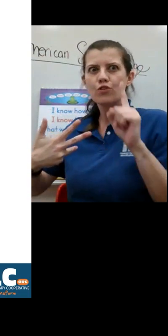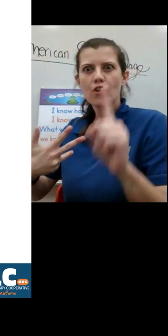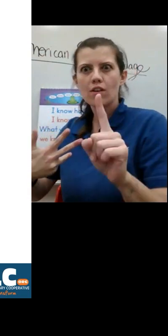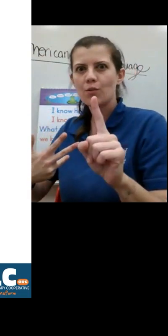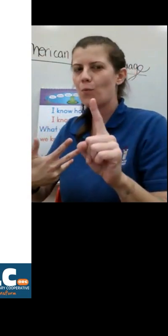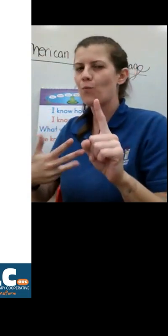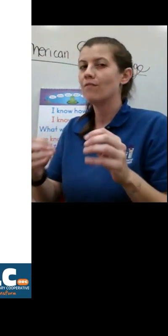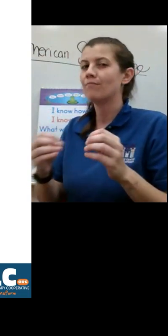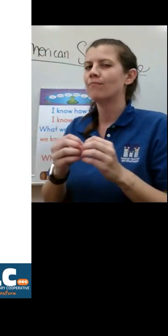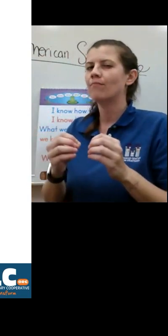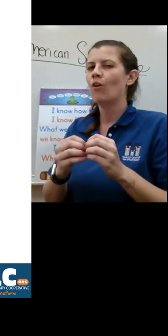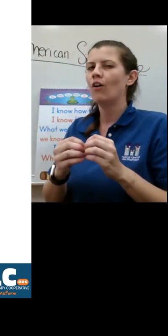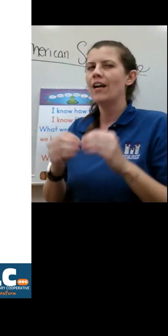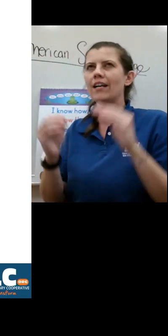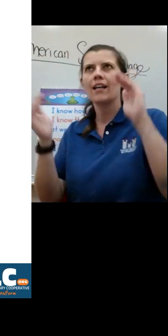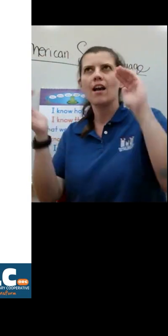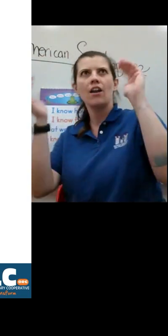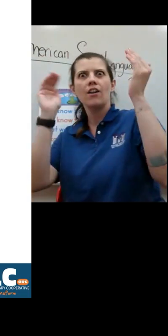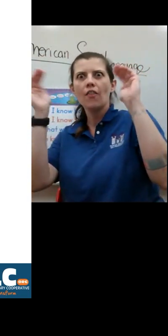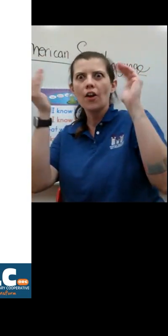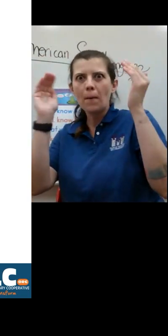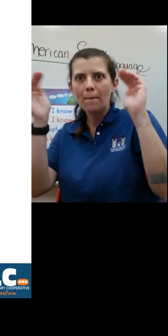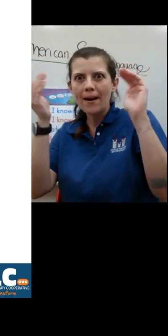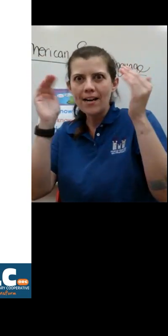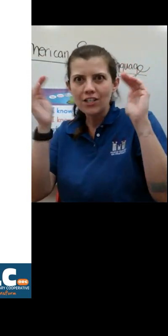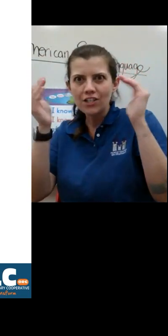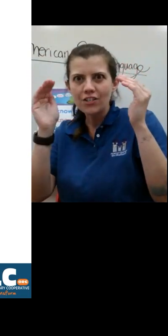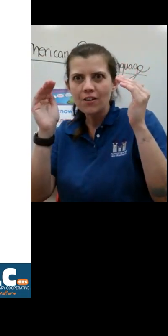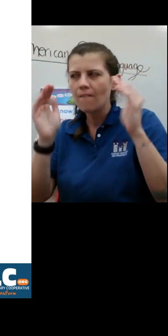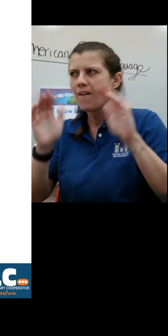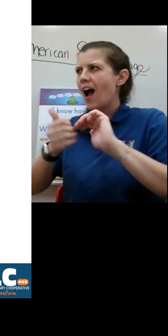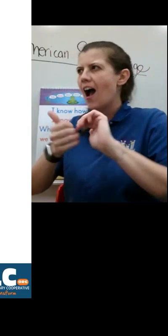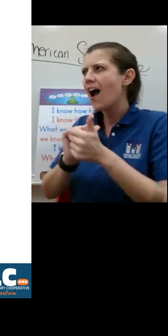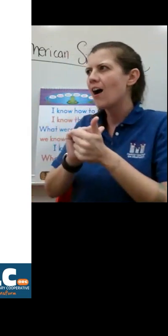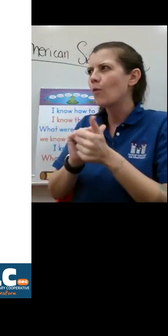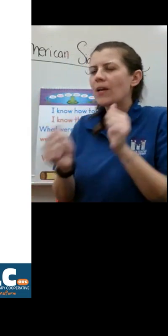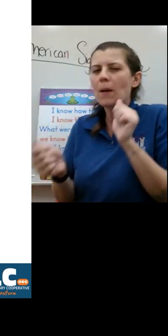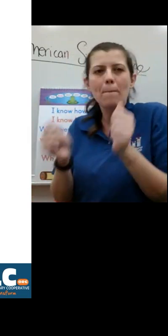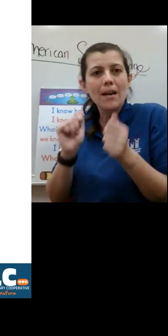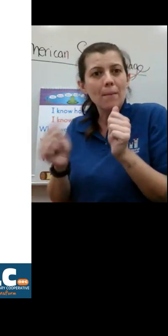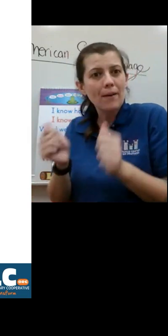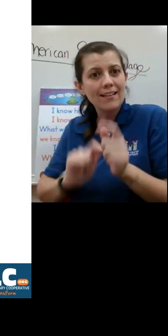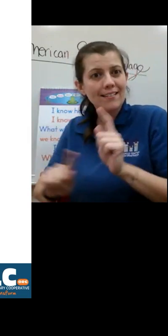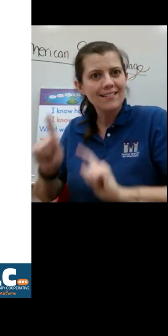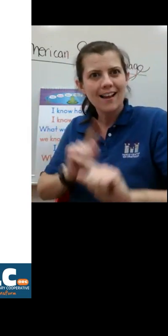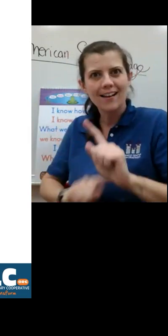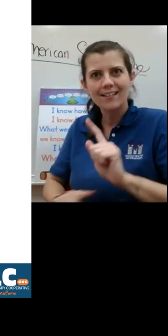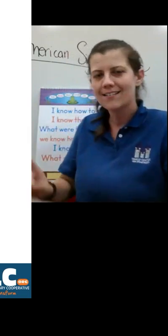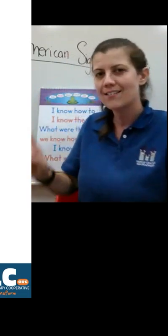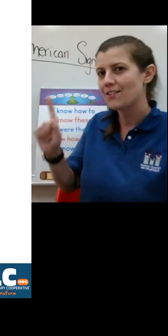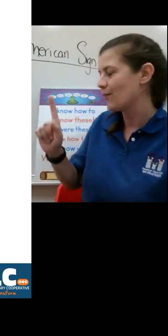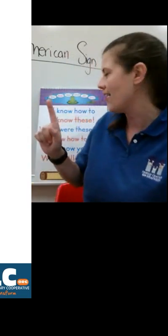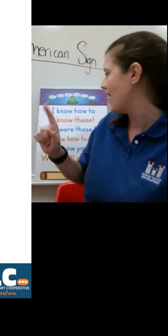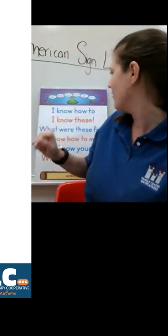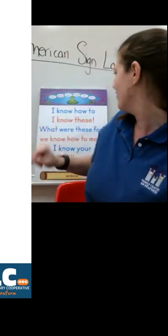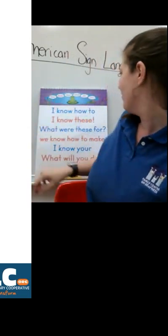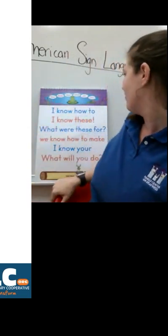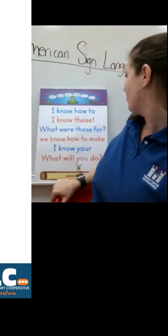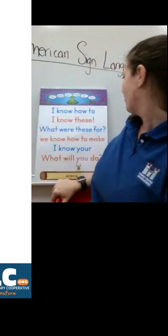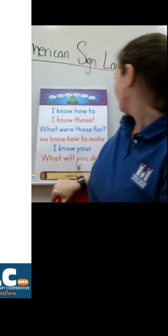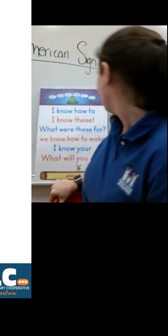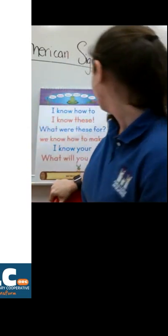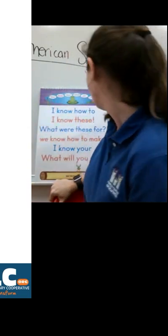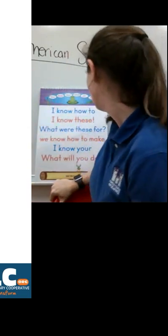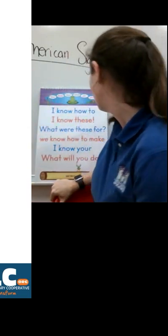Let's do just one more and get another comparison of how we can manipulate signs.